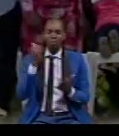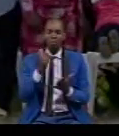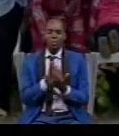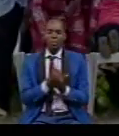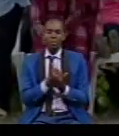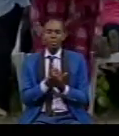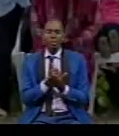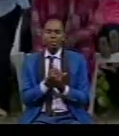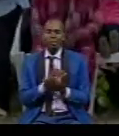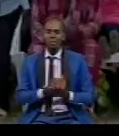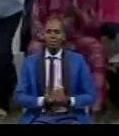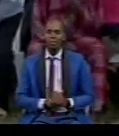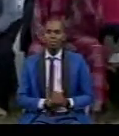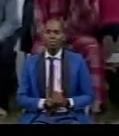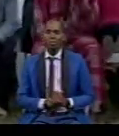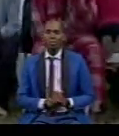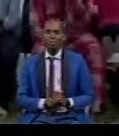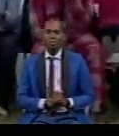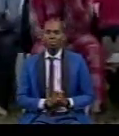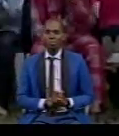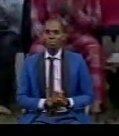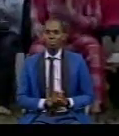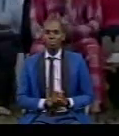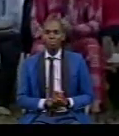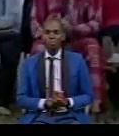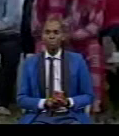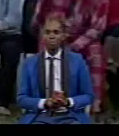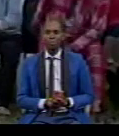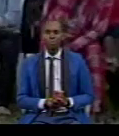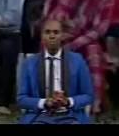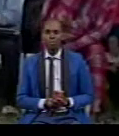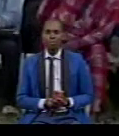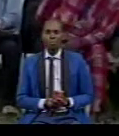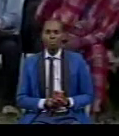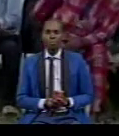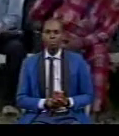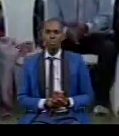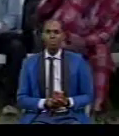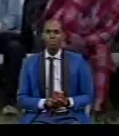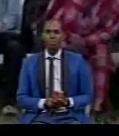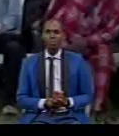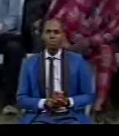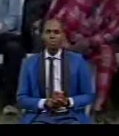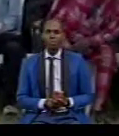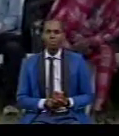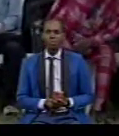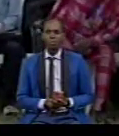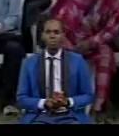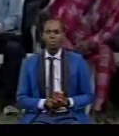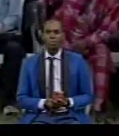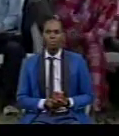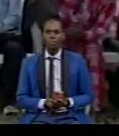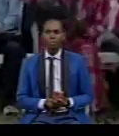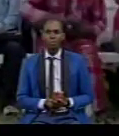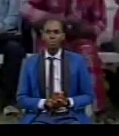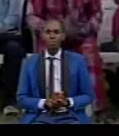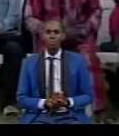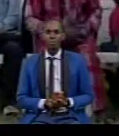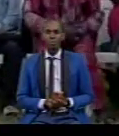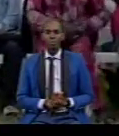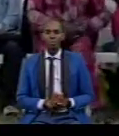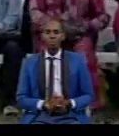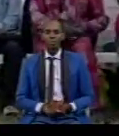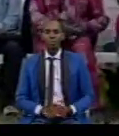a question. This shirt you are wearing, do you know who it belongs to? You say, well,